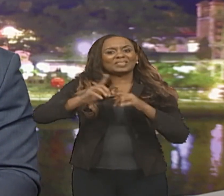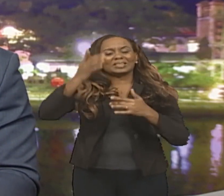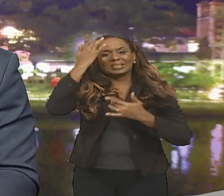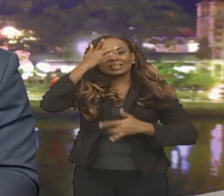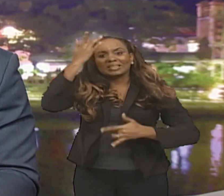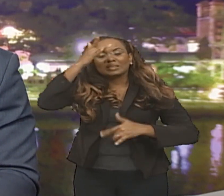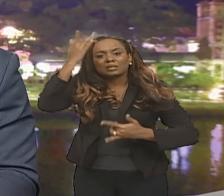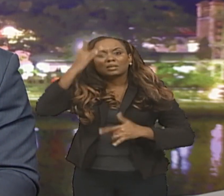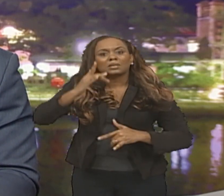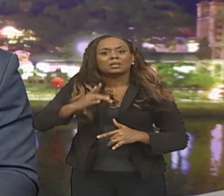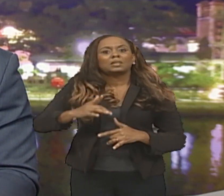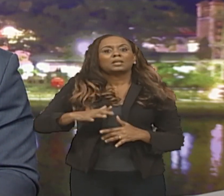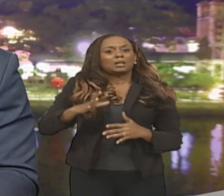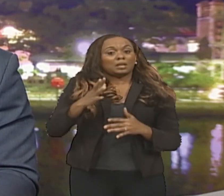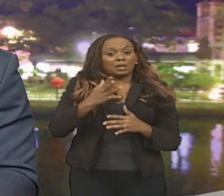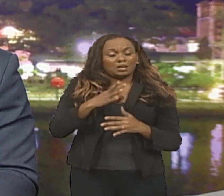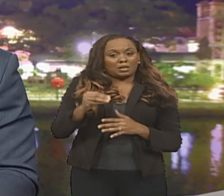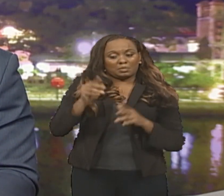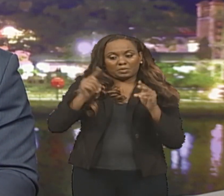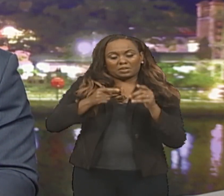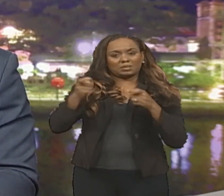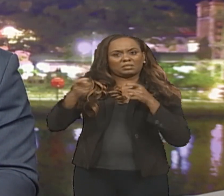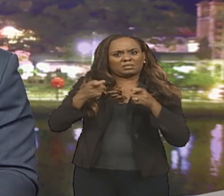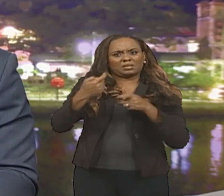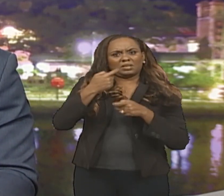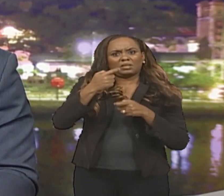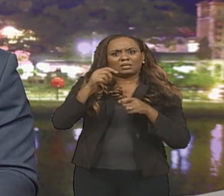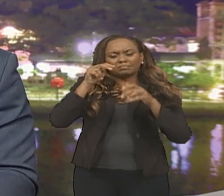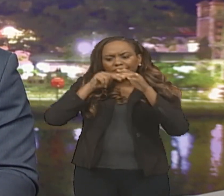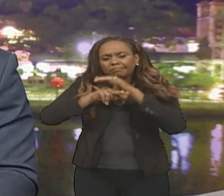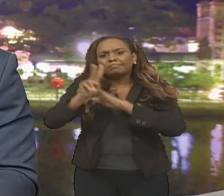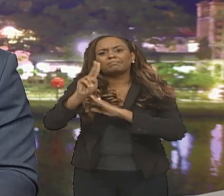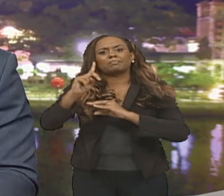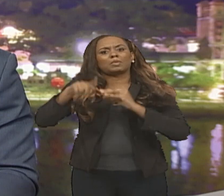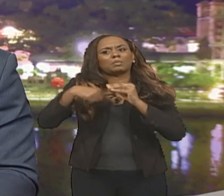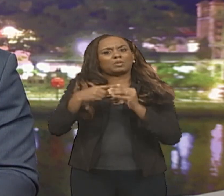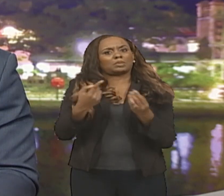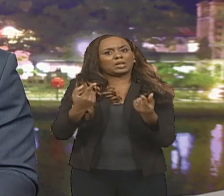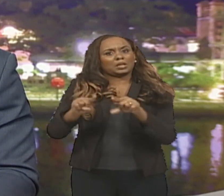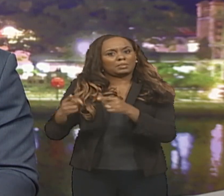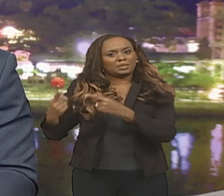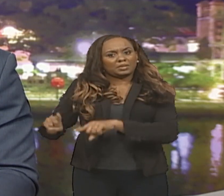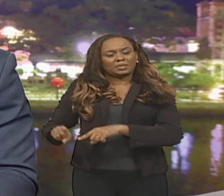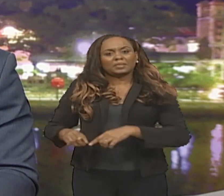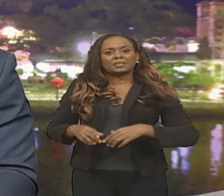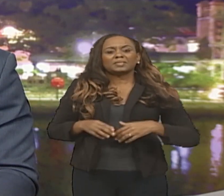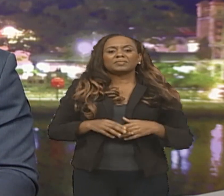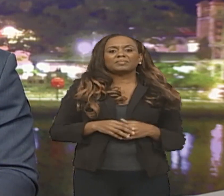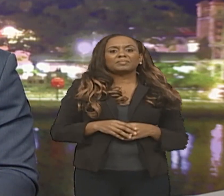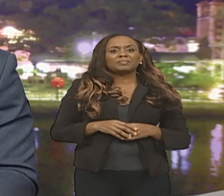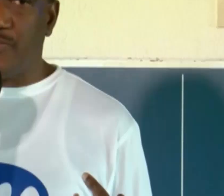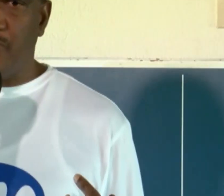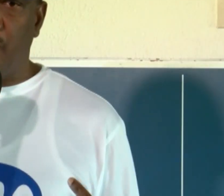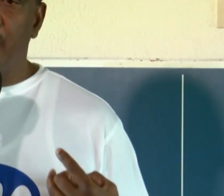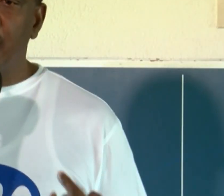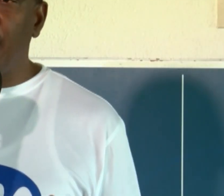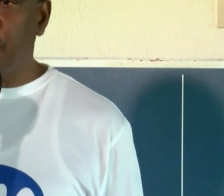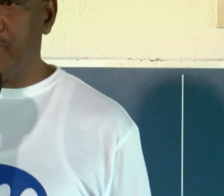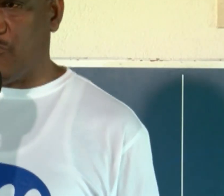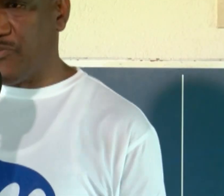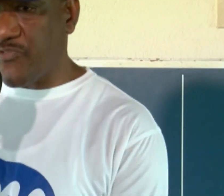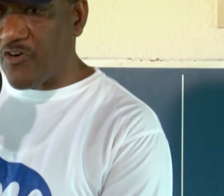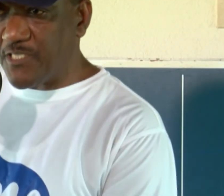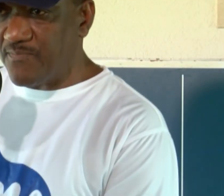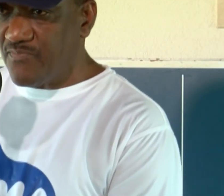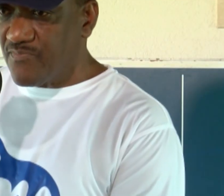Bostic, provided some insight into what will happen at the parish level. So you can expect, for